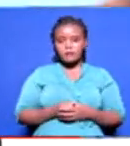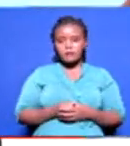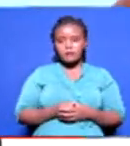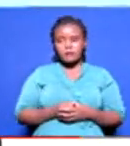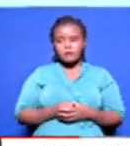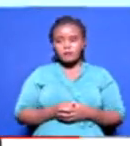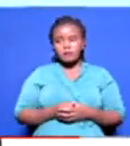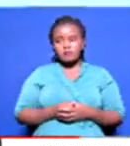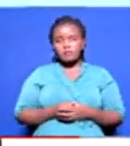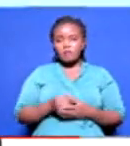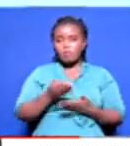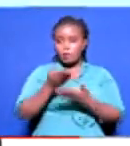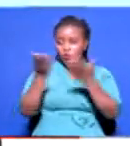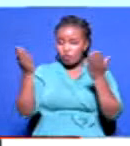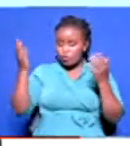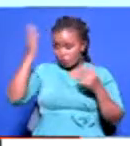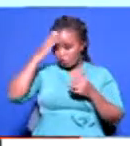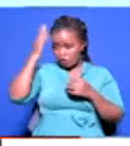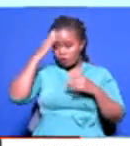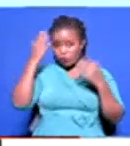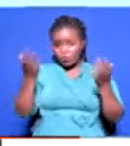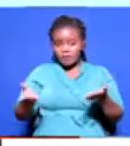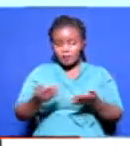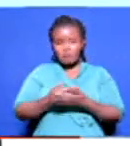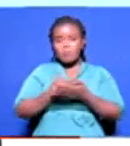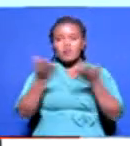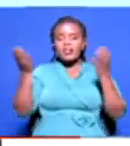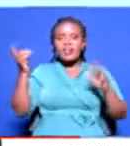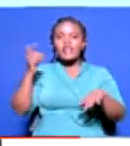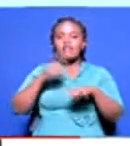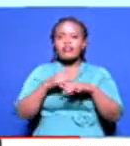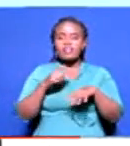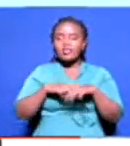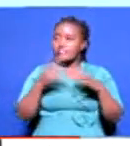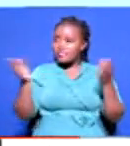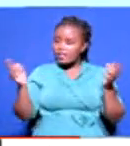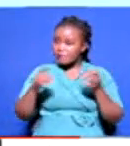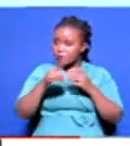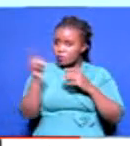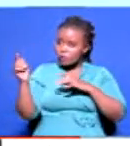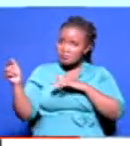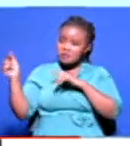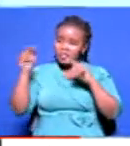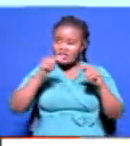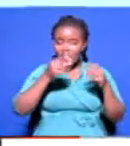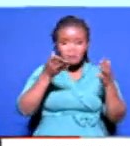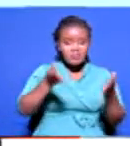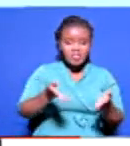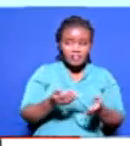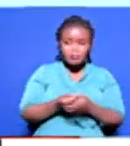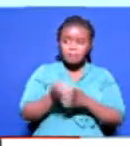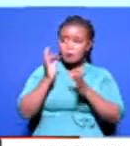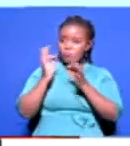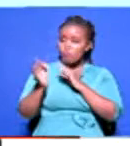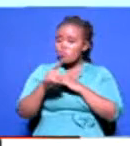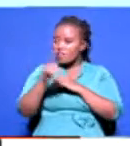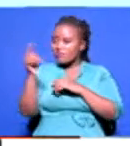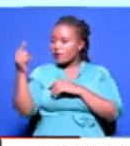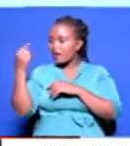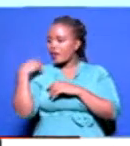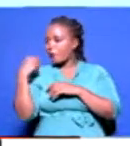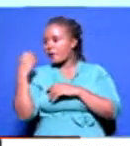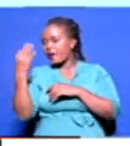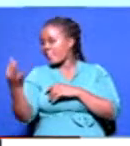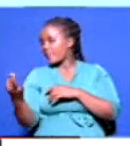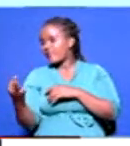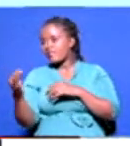You all know that every time that you step on that podium, be it you are number 3, be it